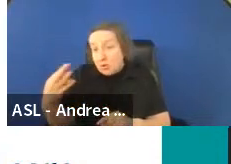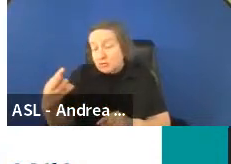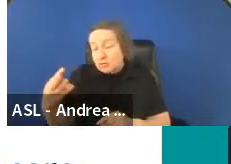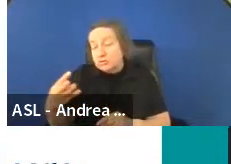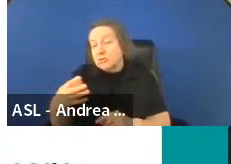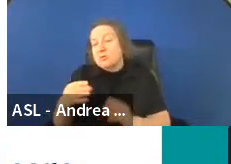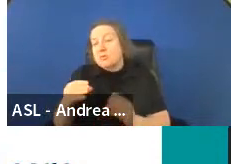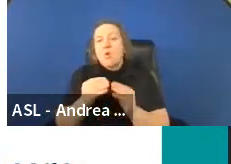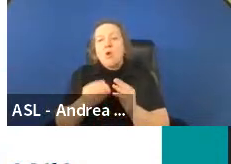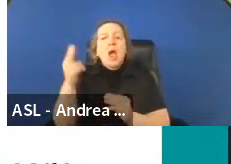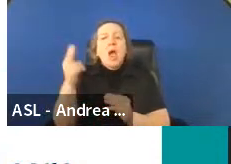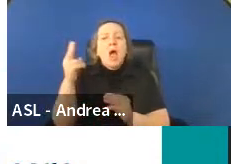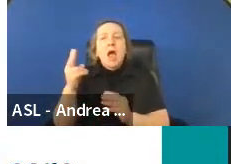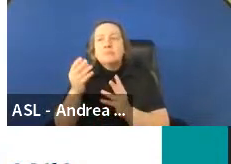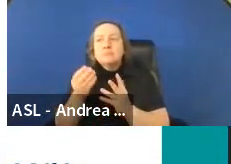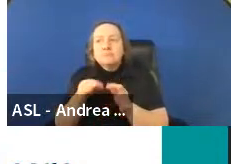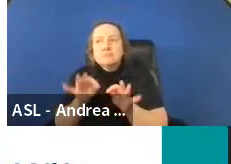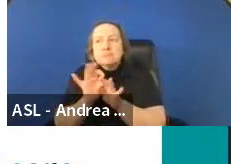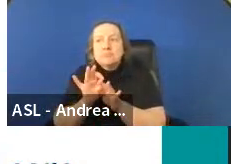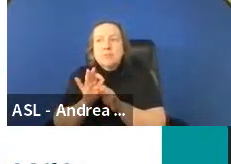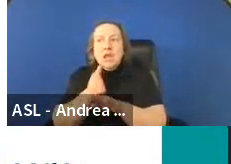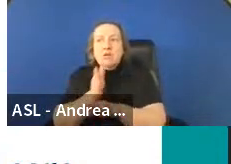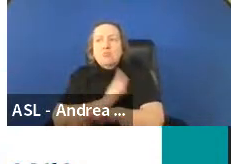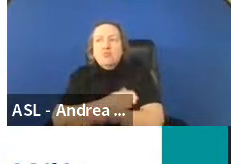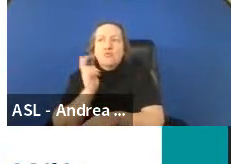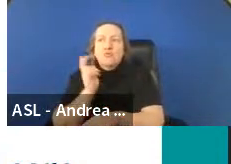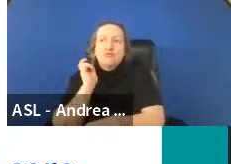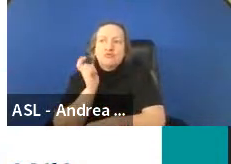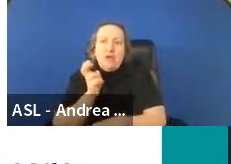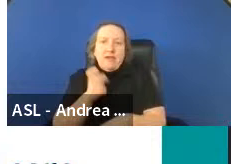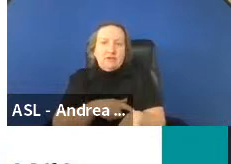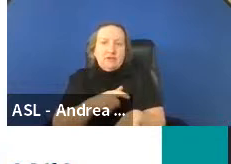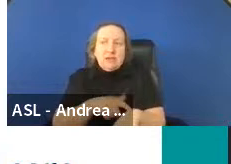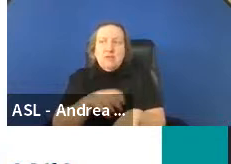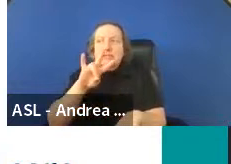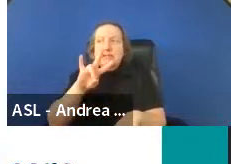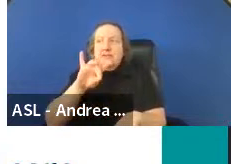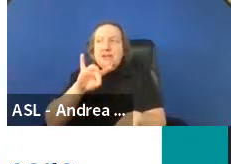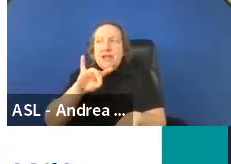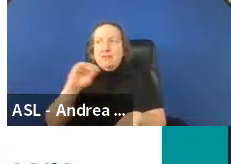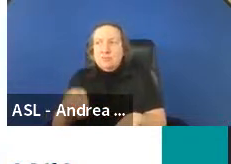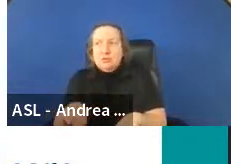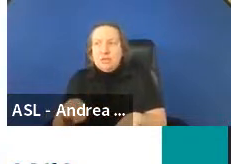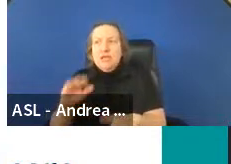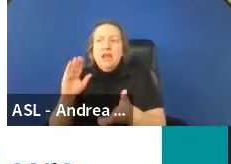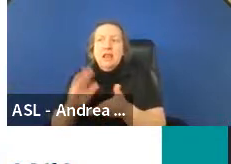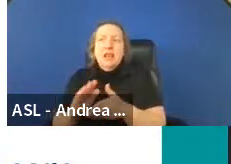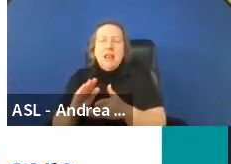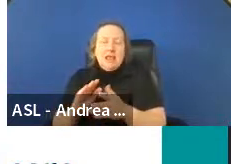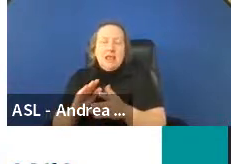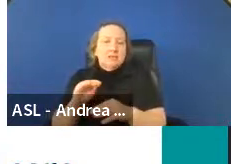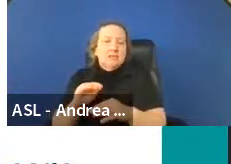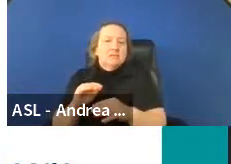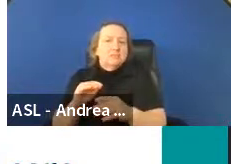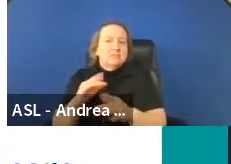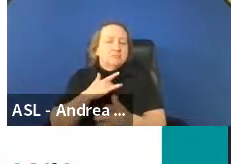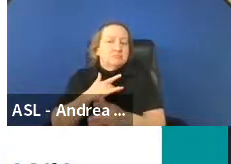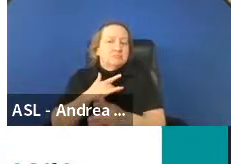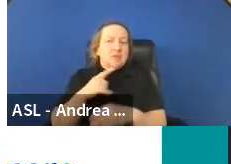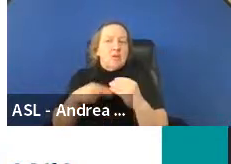higher priority on improving travel time at 78% and a lower priority on environmental impacts at